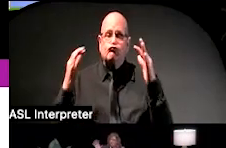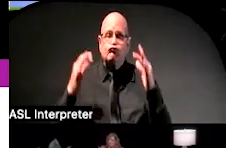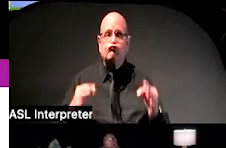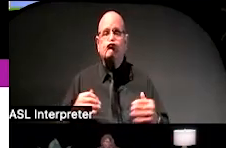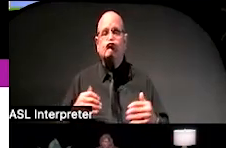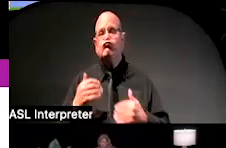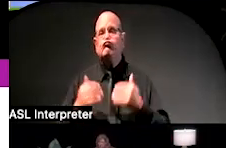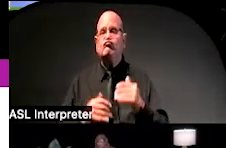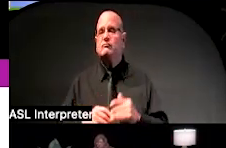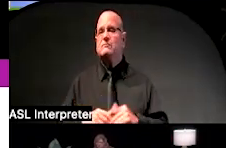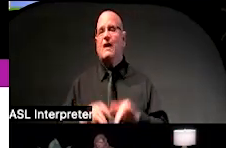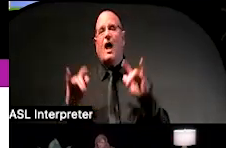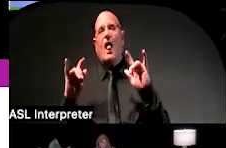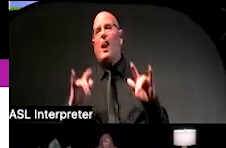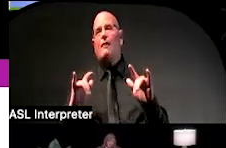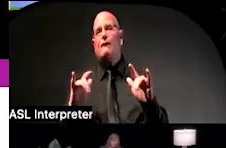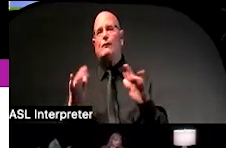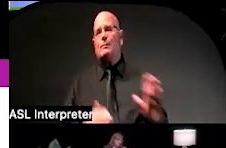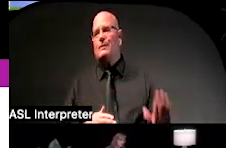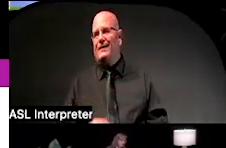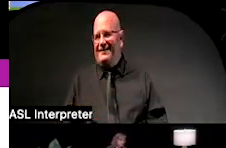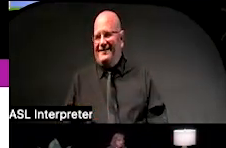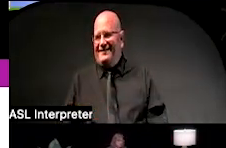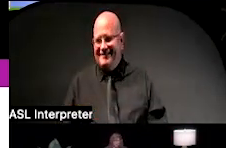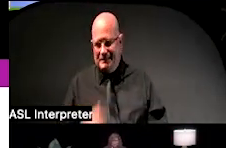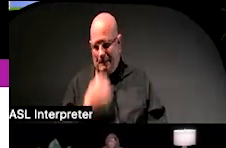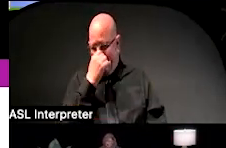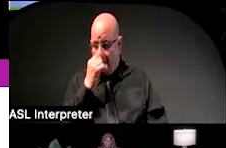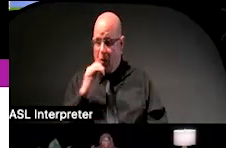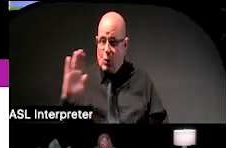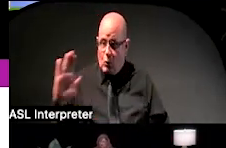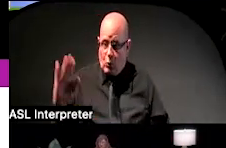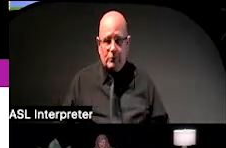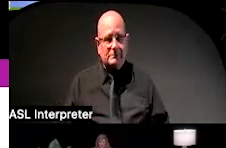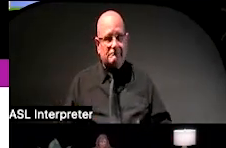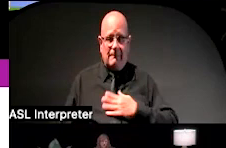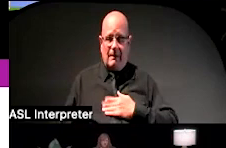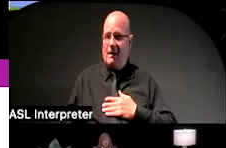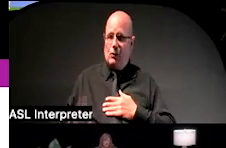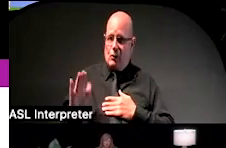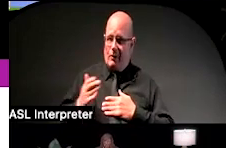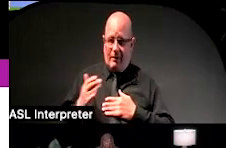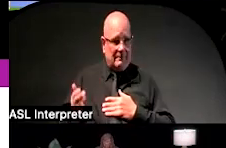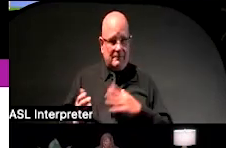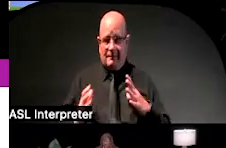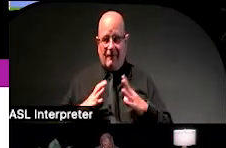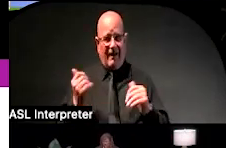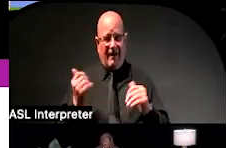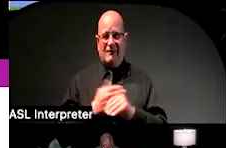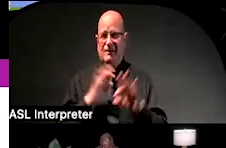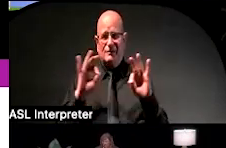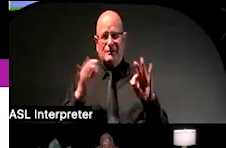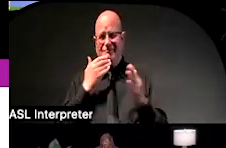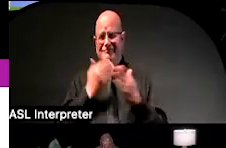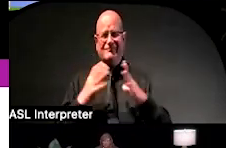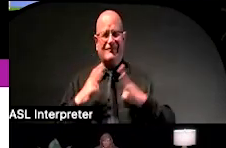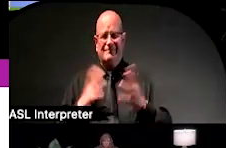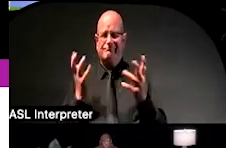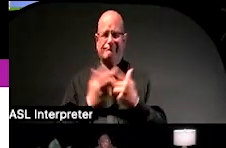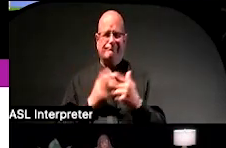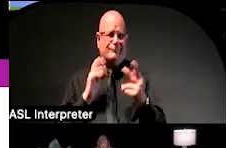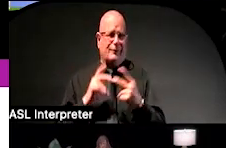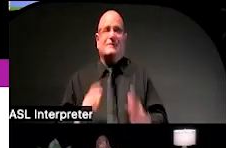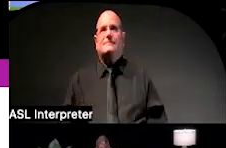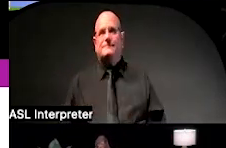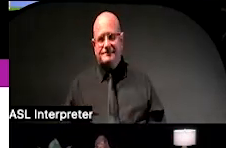I love you plan. What's mine is yours, what's yours is mine, all is good, everything's fine.